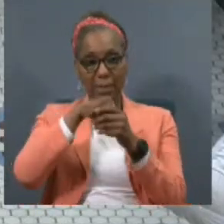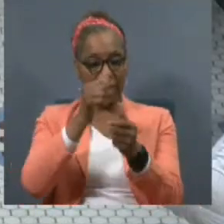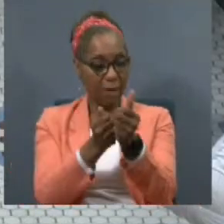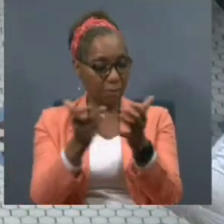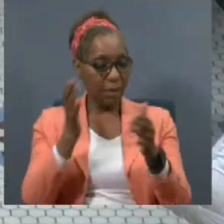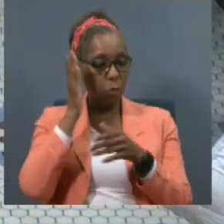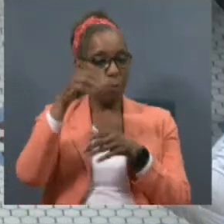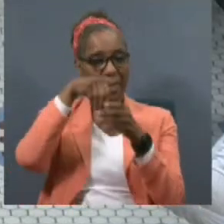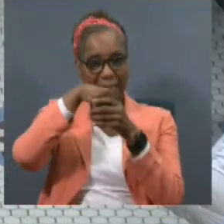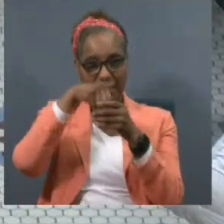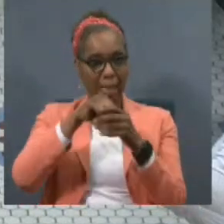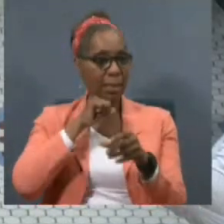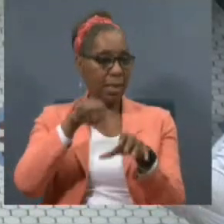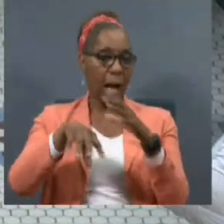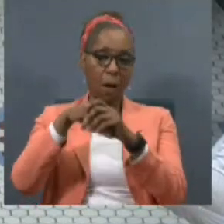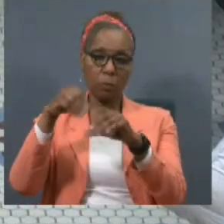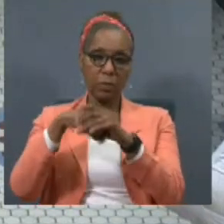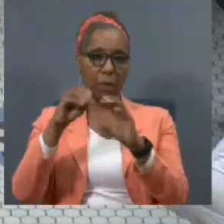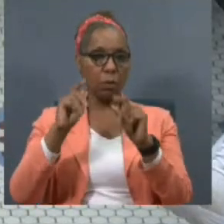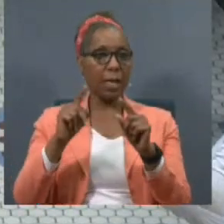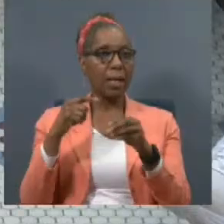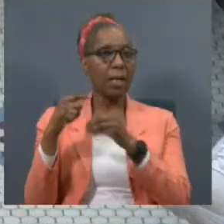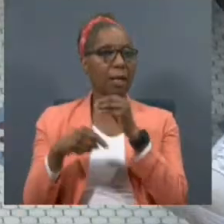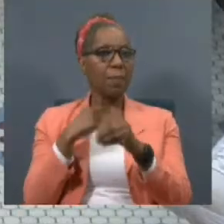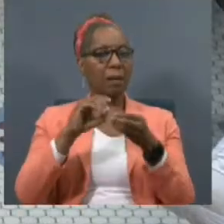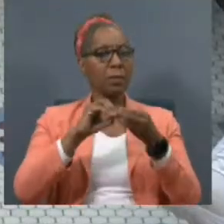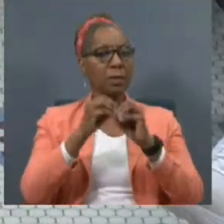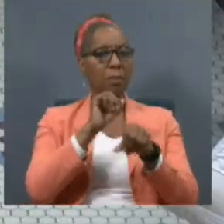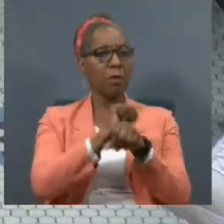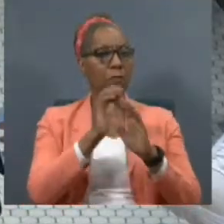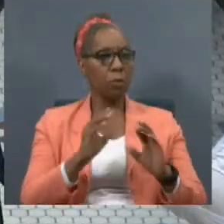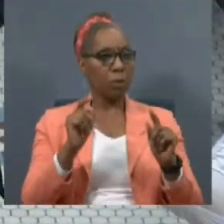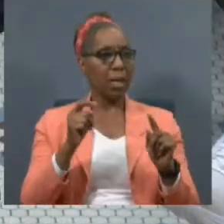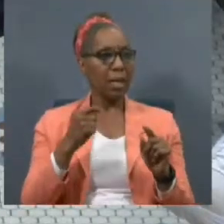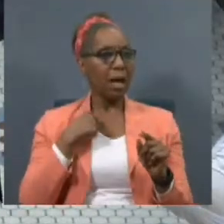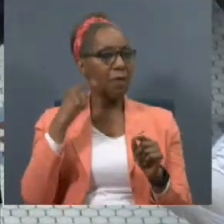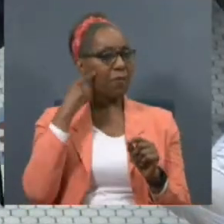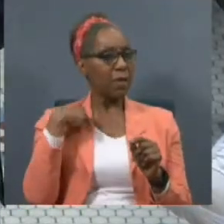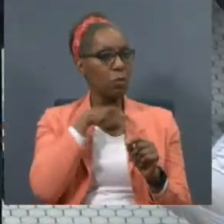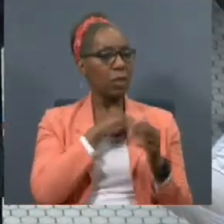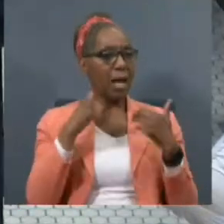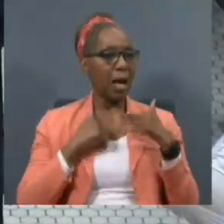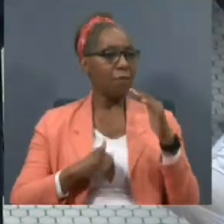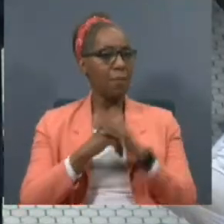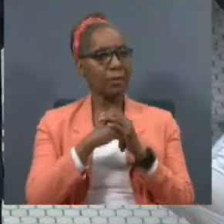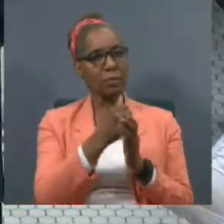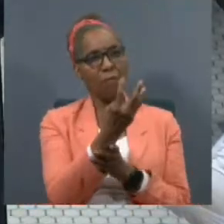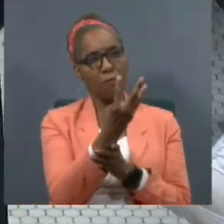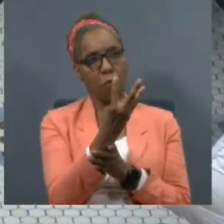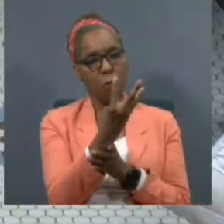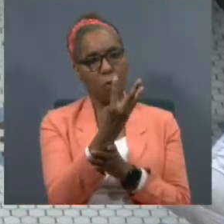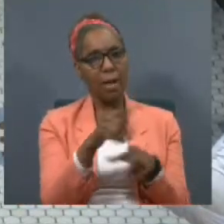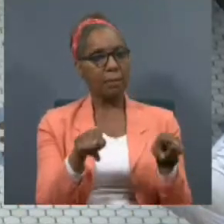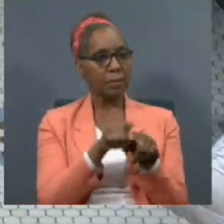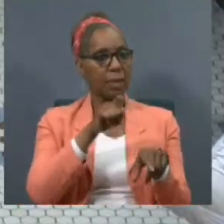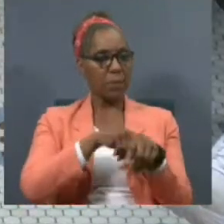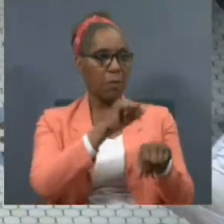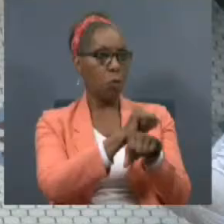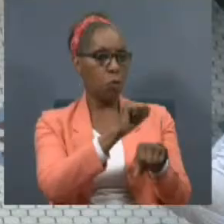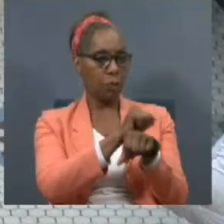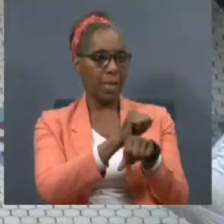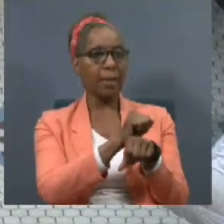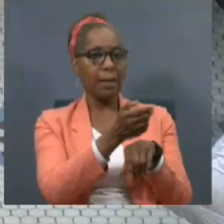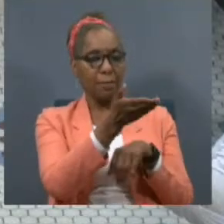be inside. As for the number of employees, I believe we're gonna have a maximum of 4 employees at one time working on